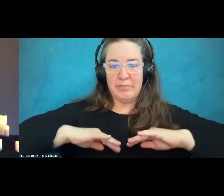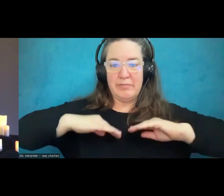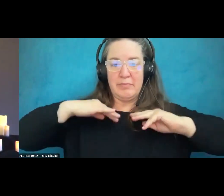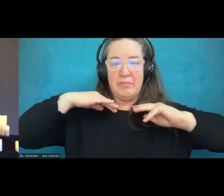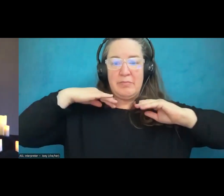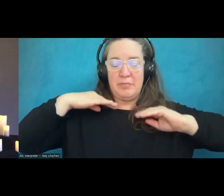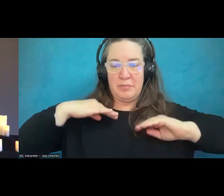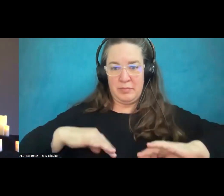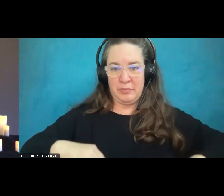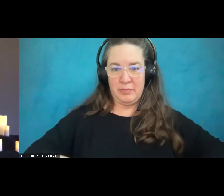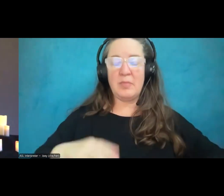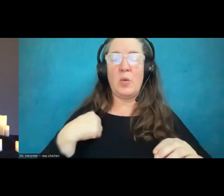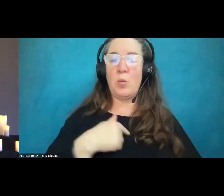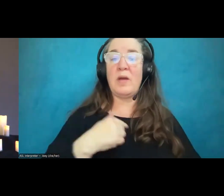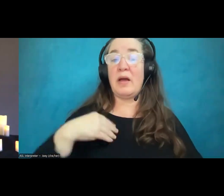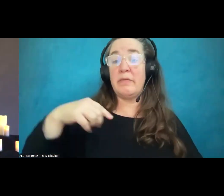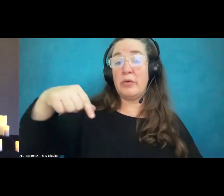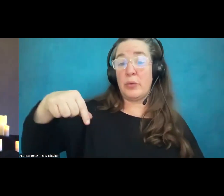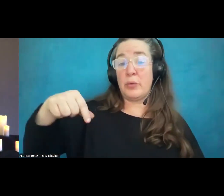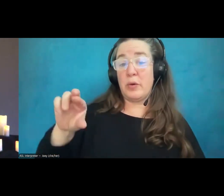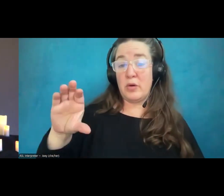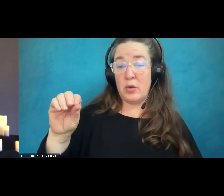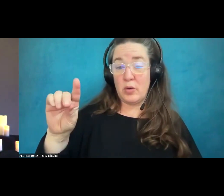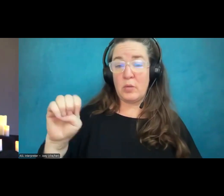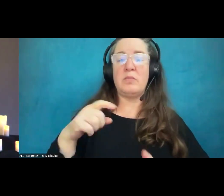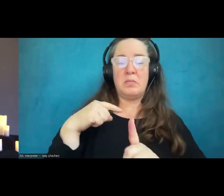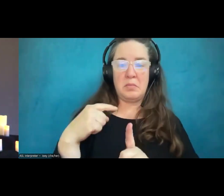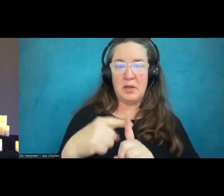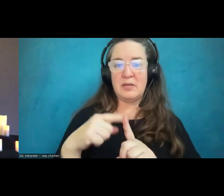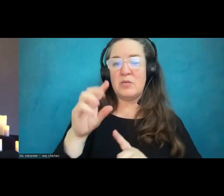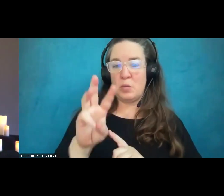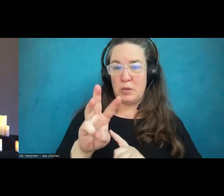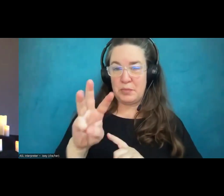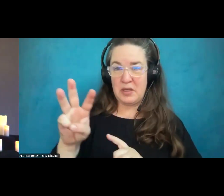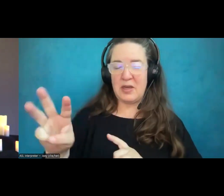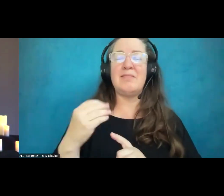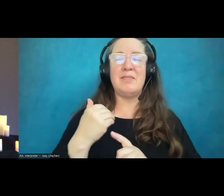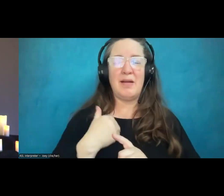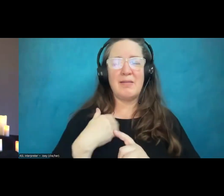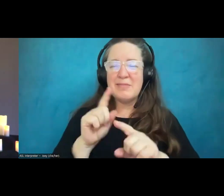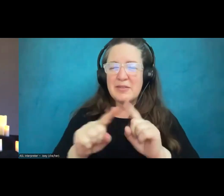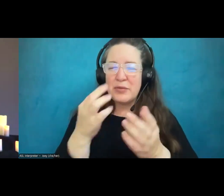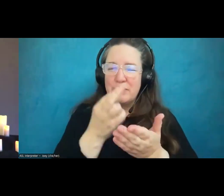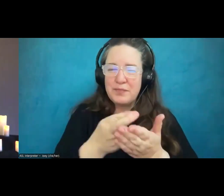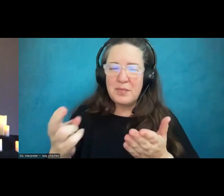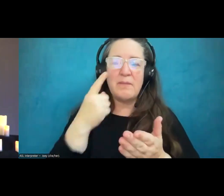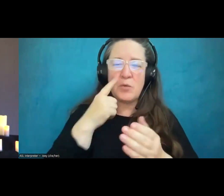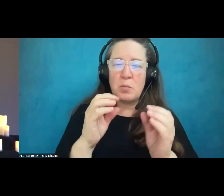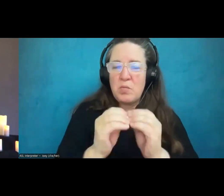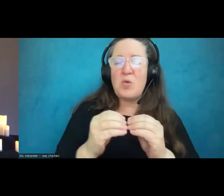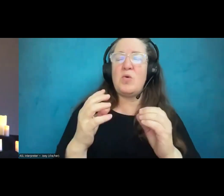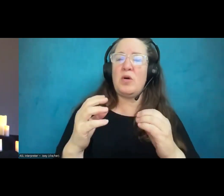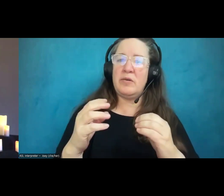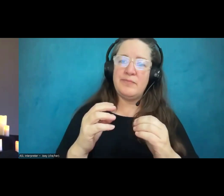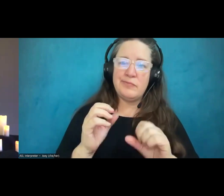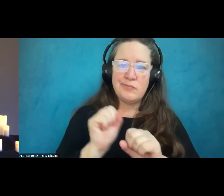website out there that has not only resources to more exercises like this and information